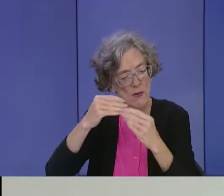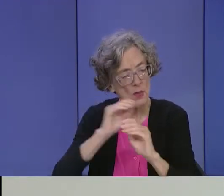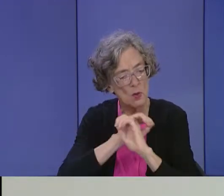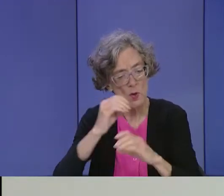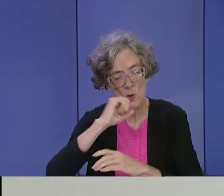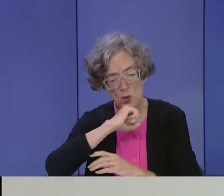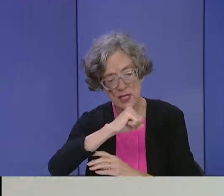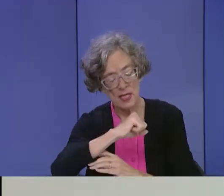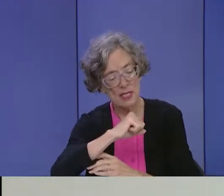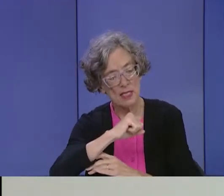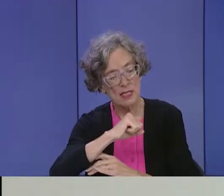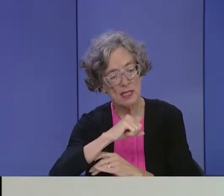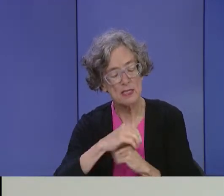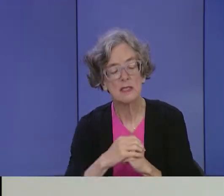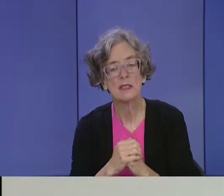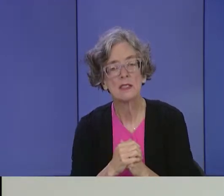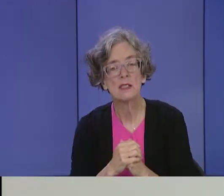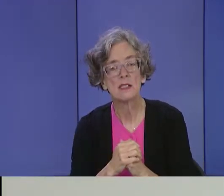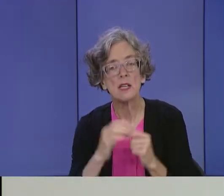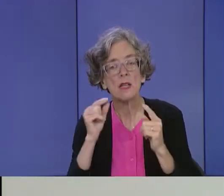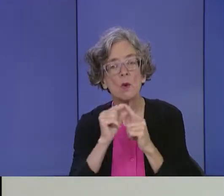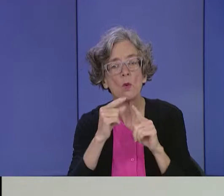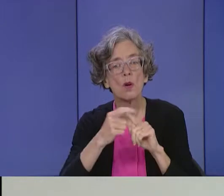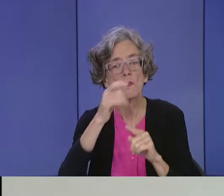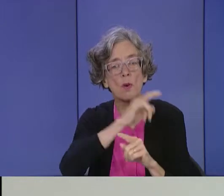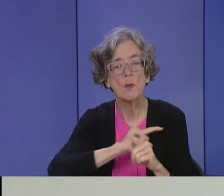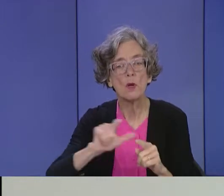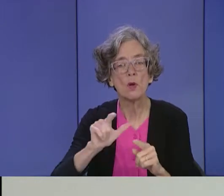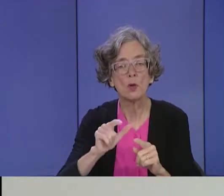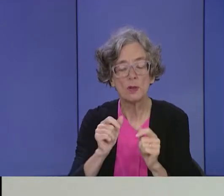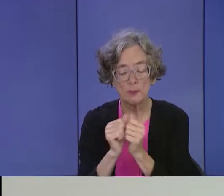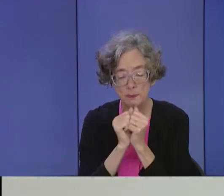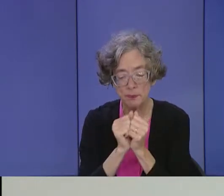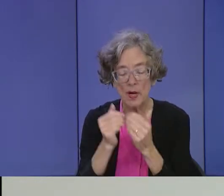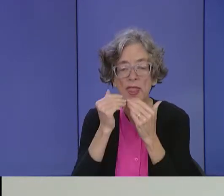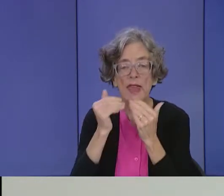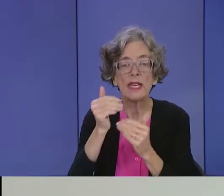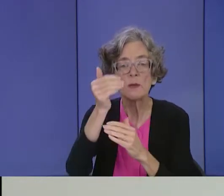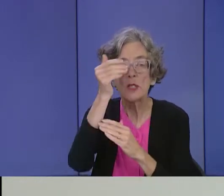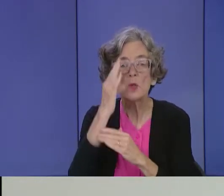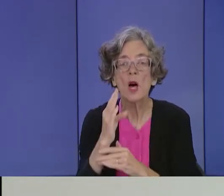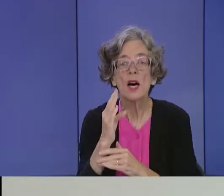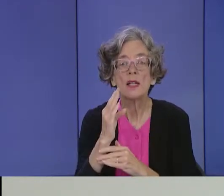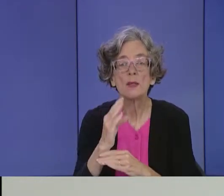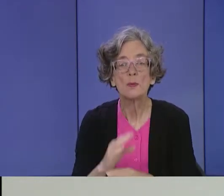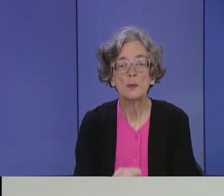resistance. The word of the Lord. Thanks be to God.